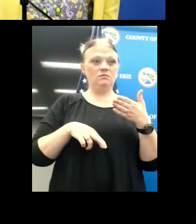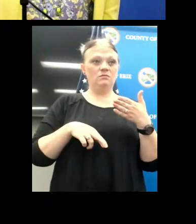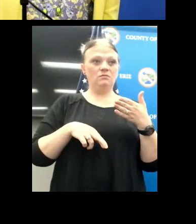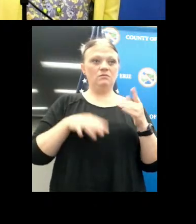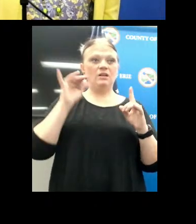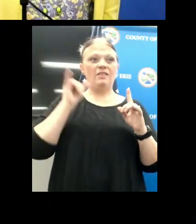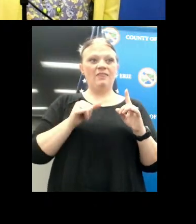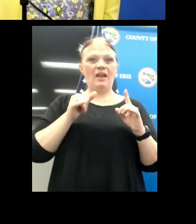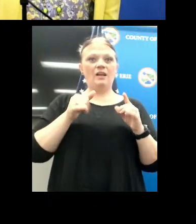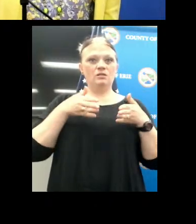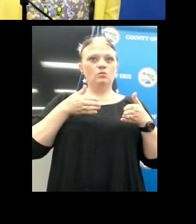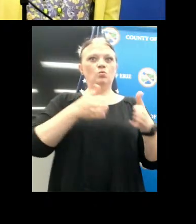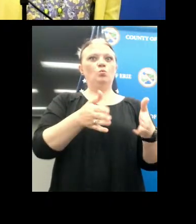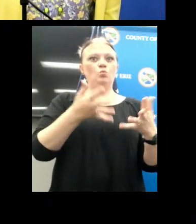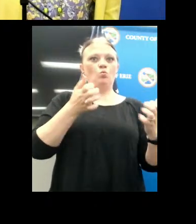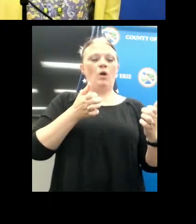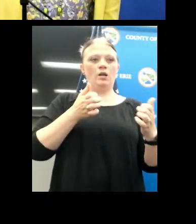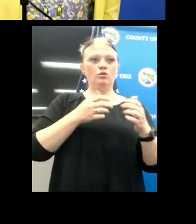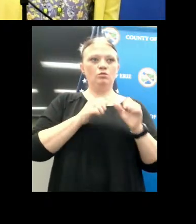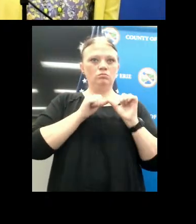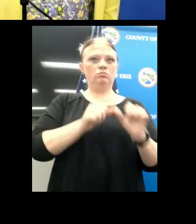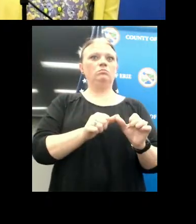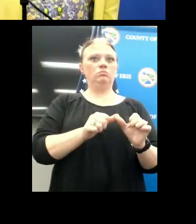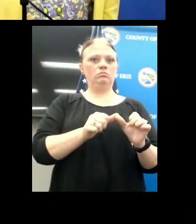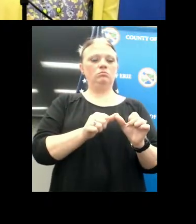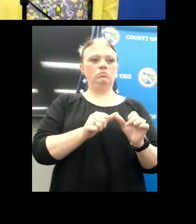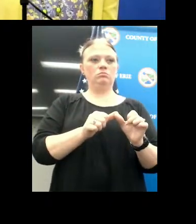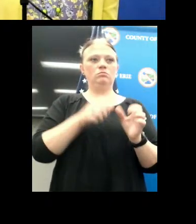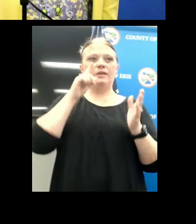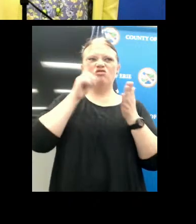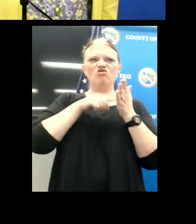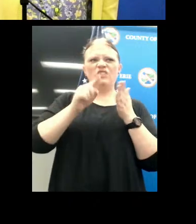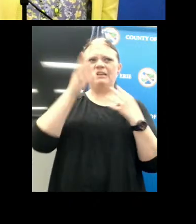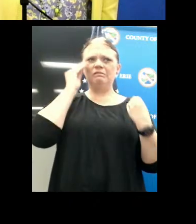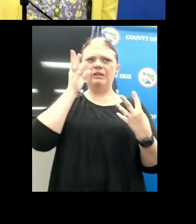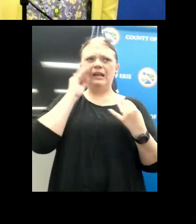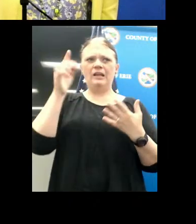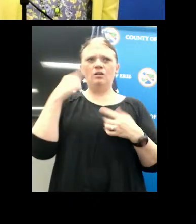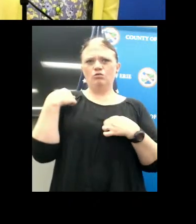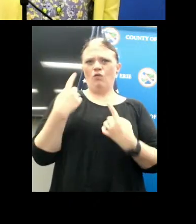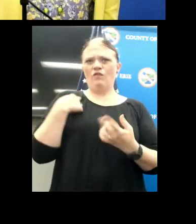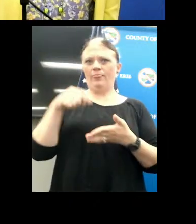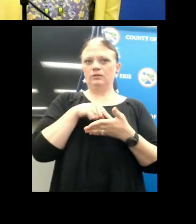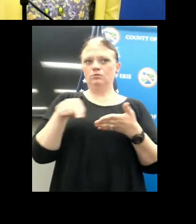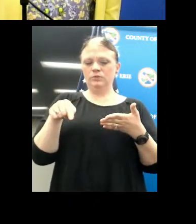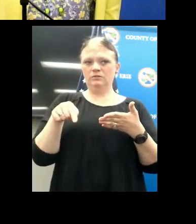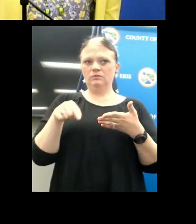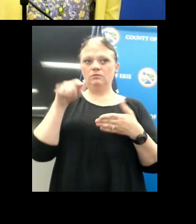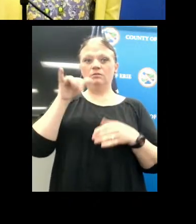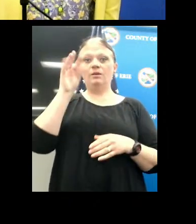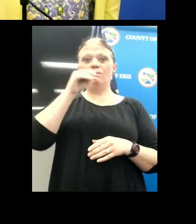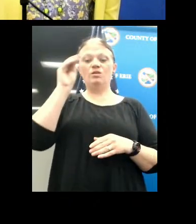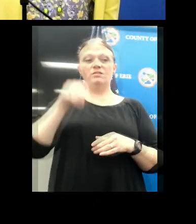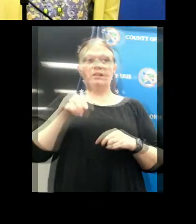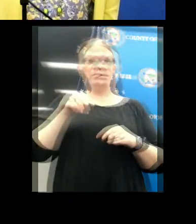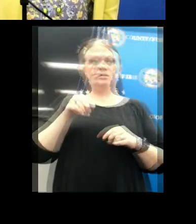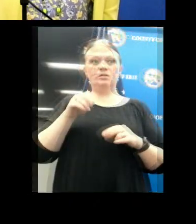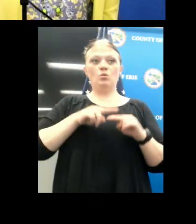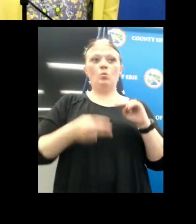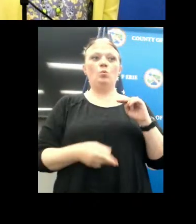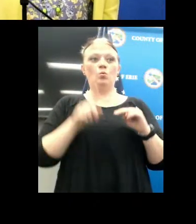So that's the direction that we want to go. And actually, just looking at our data so far this week, that percentage dropped